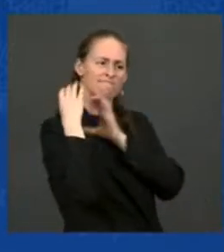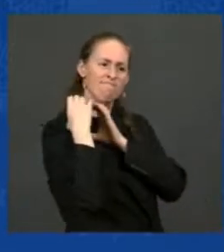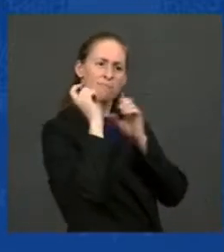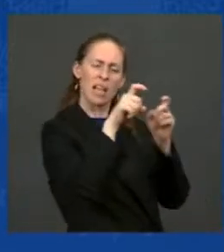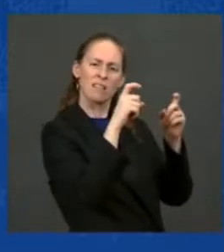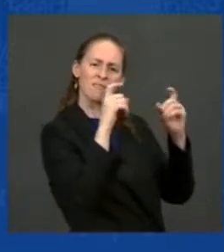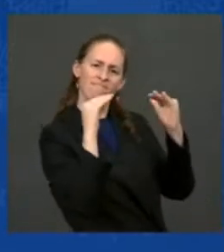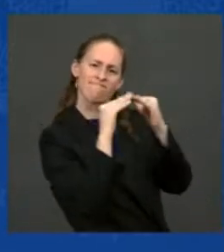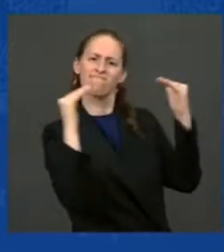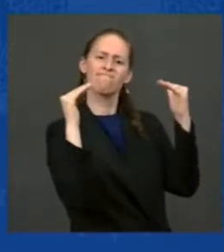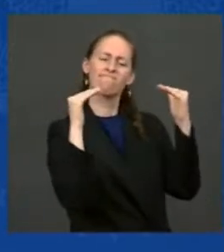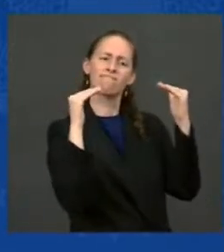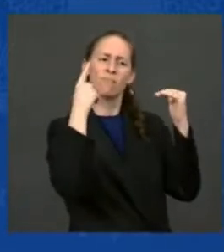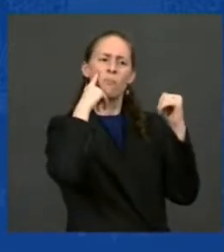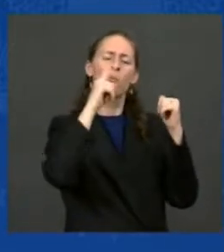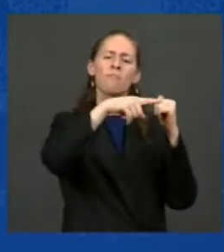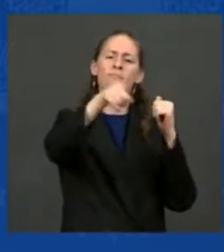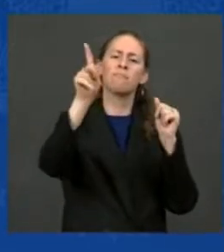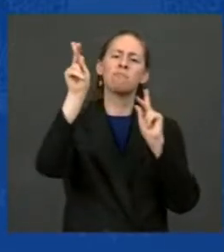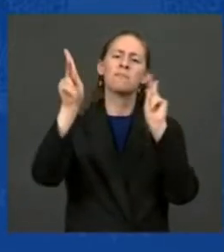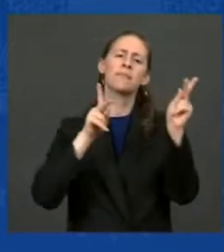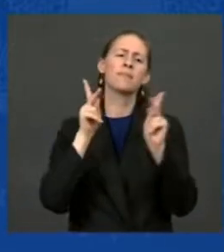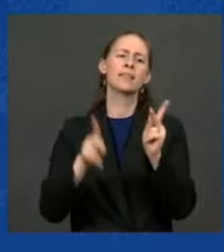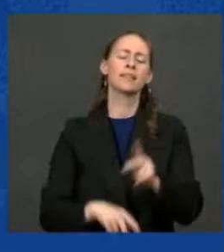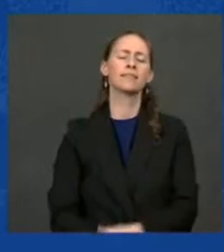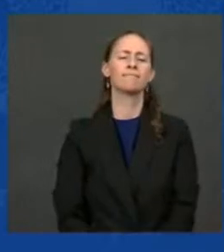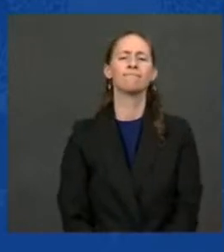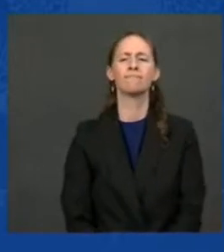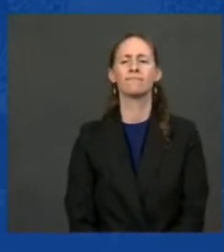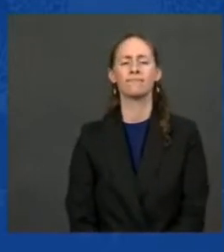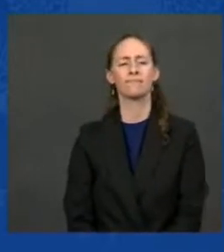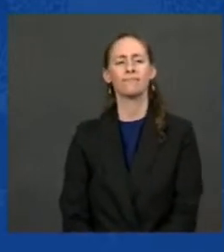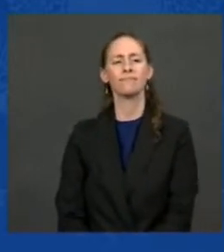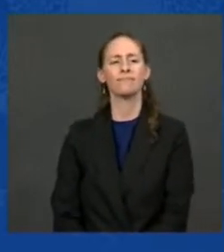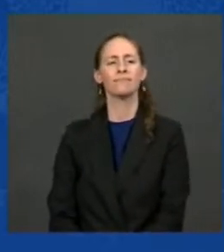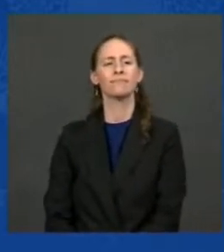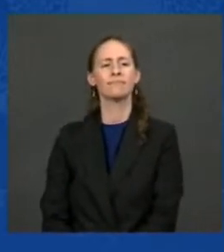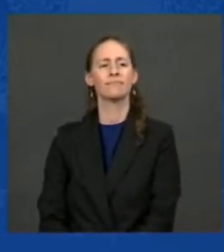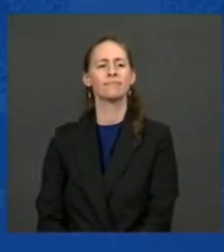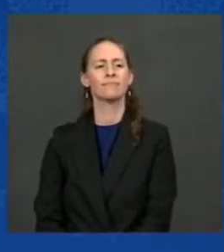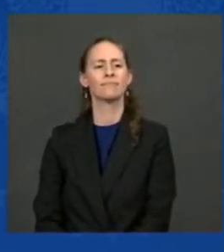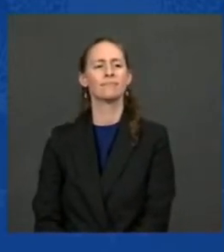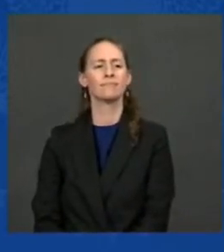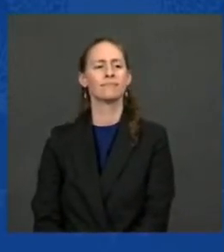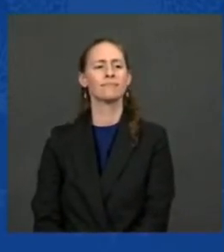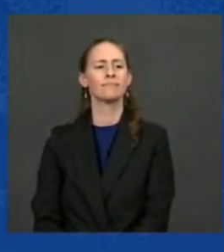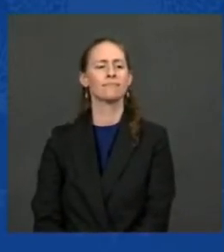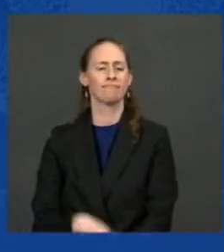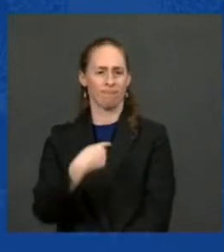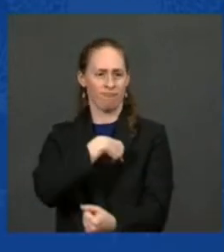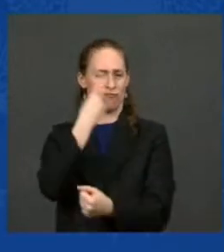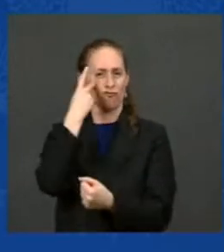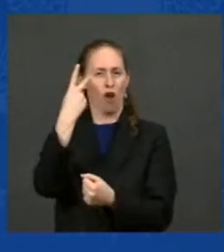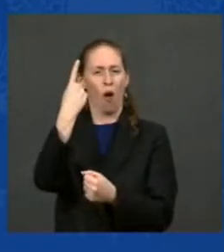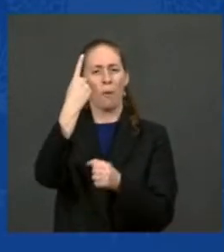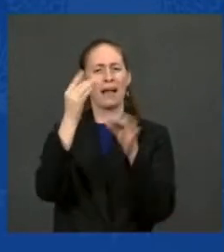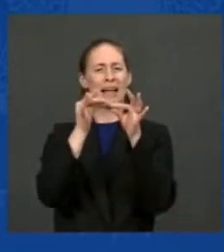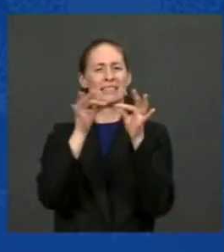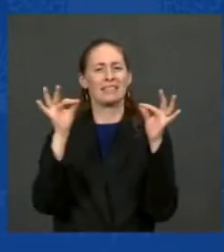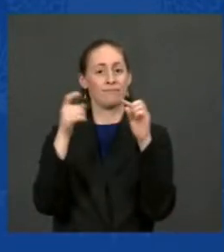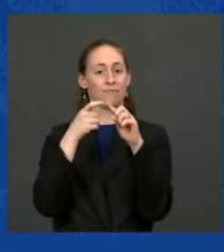I came up with the same sentence from your book. Someday, he